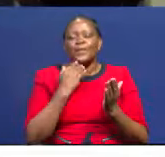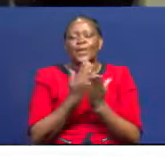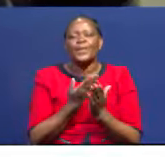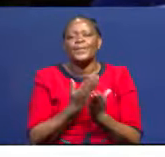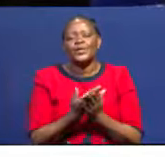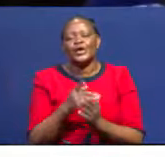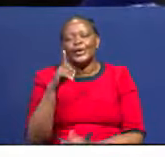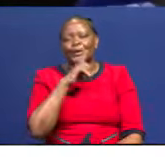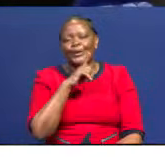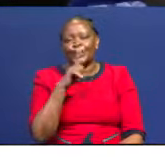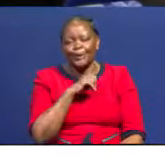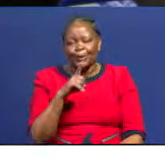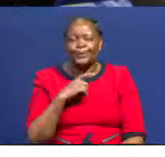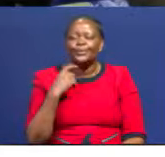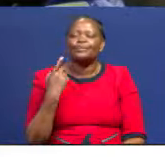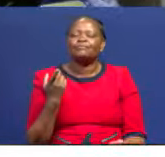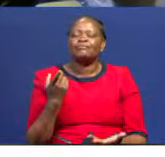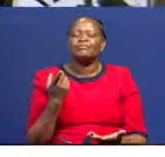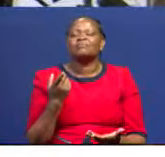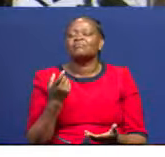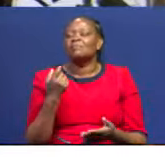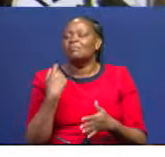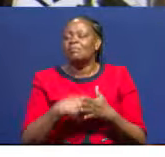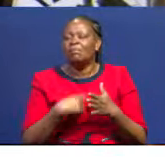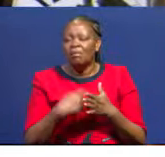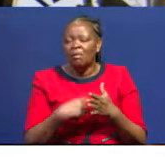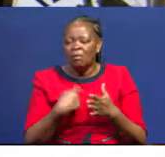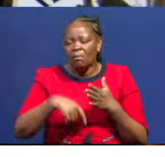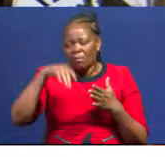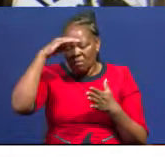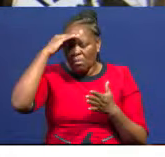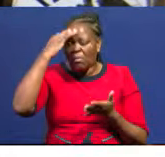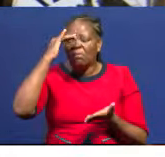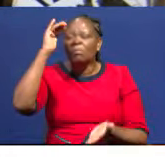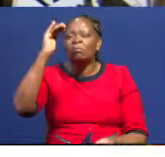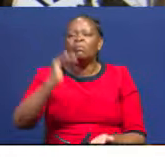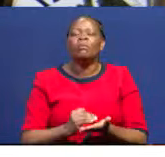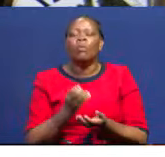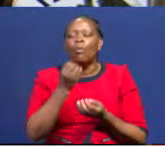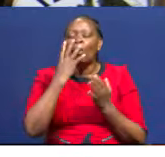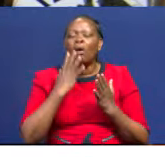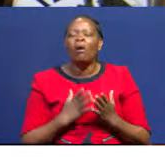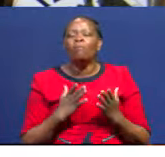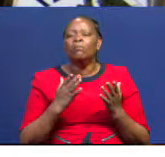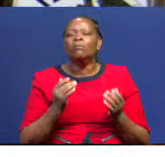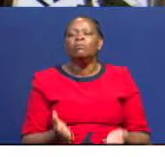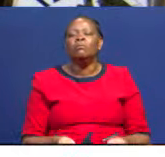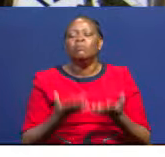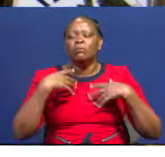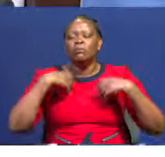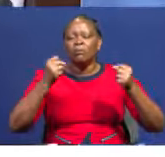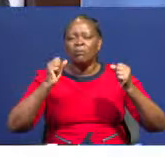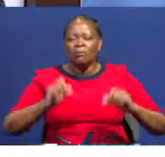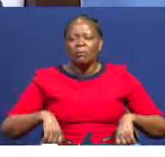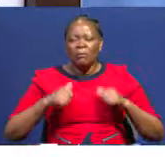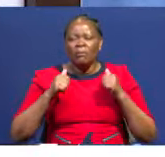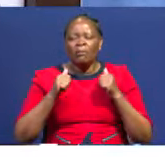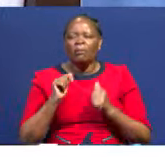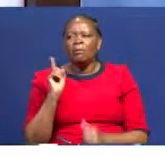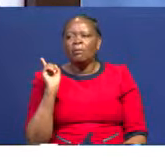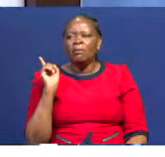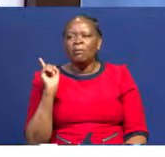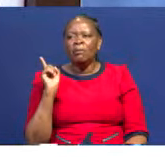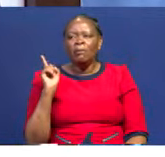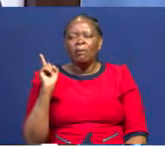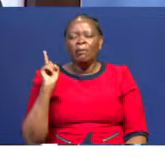stiffer taxes on alcohol and tobacco products with the intent to reduce their consumption in a bid to promote healthy living. Level